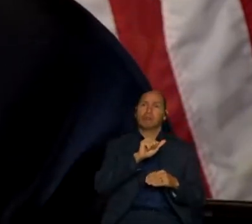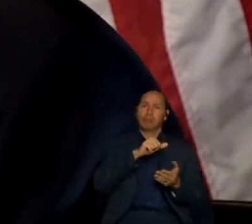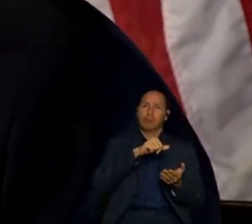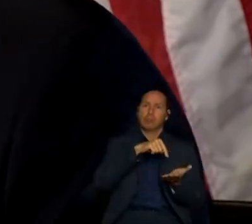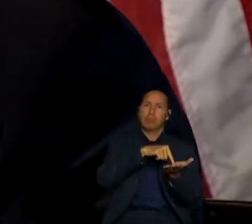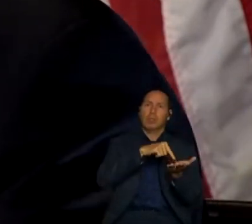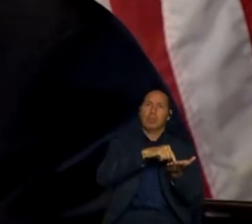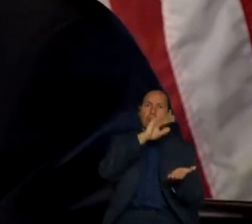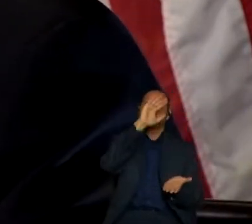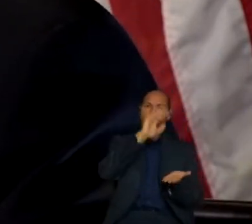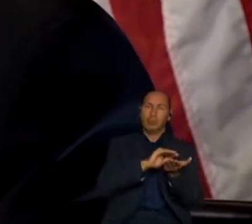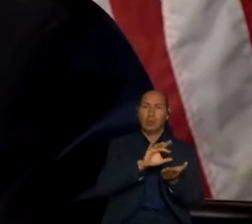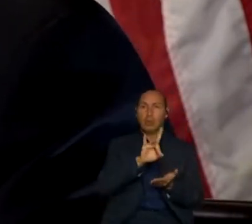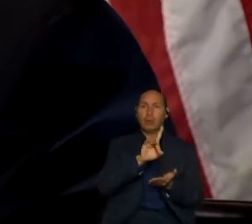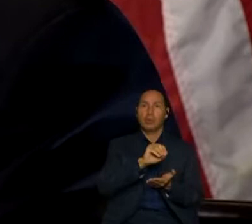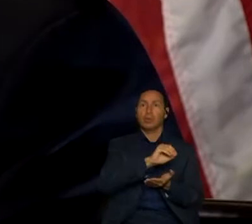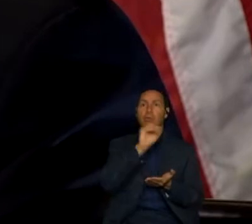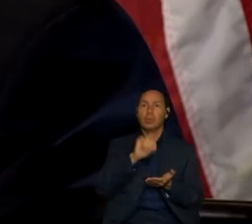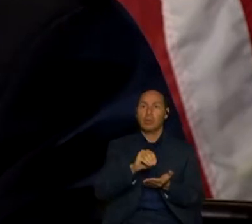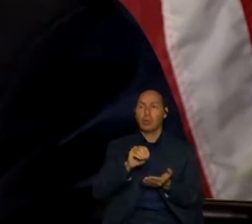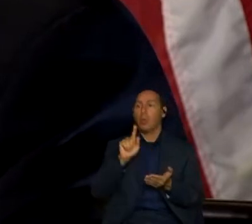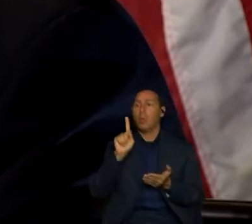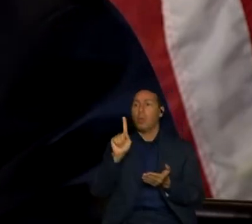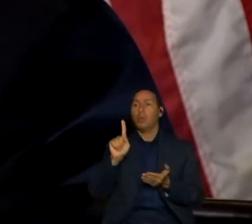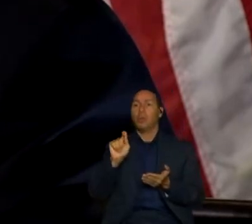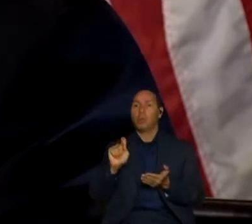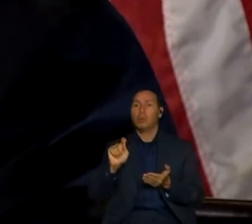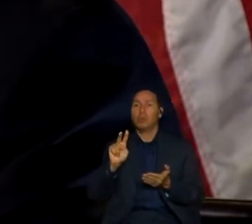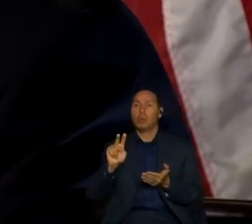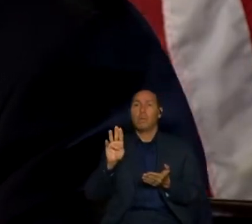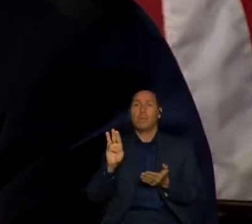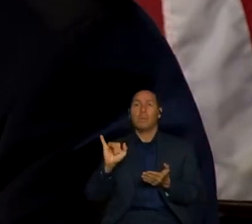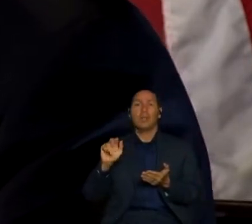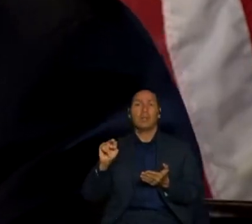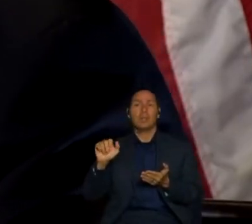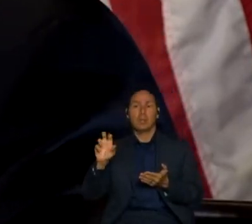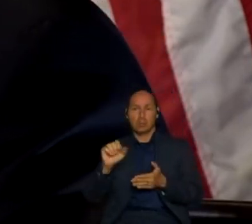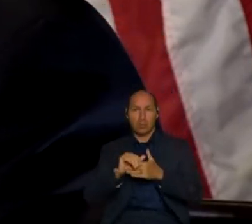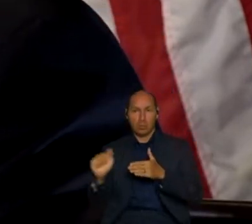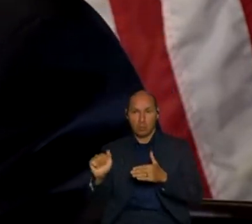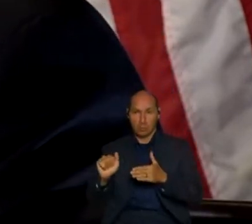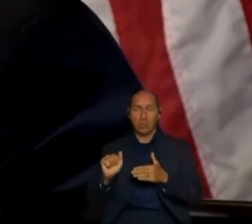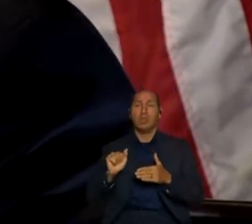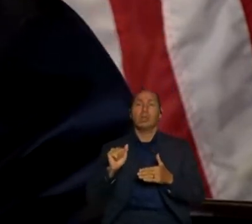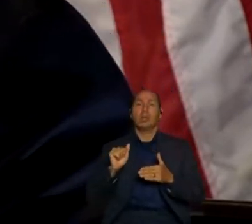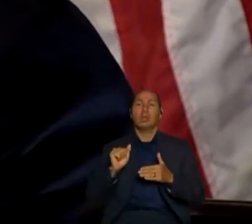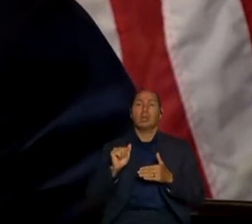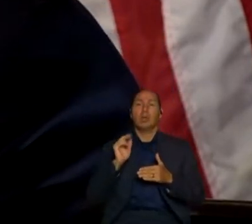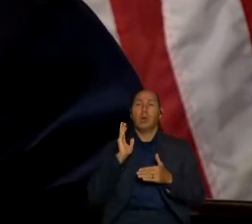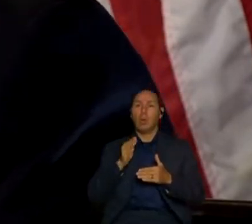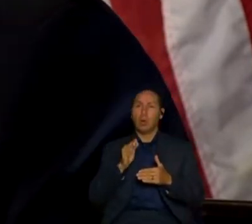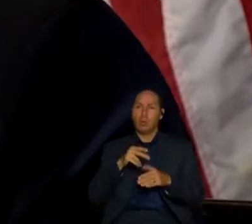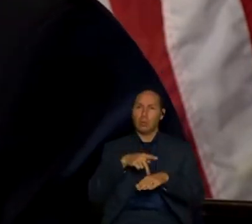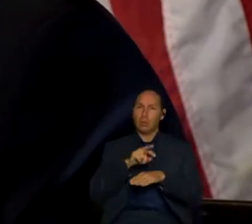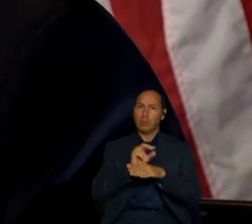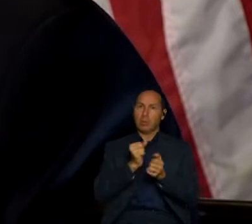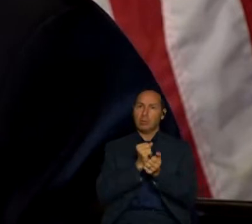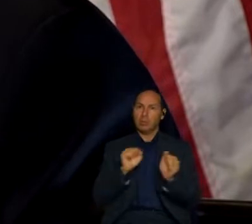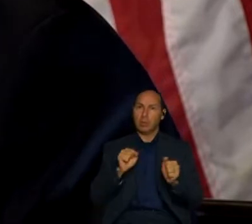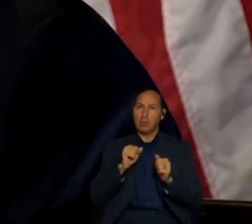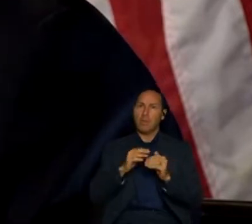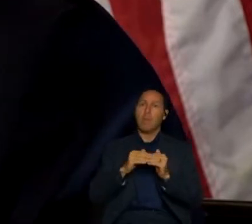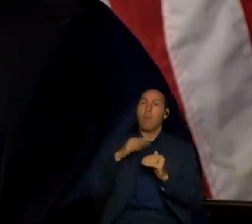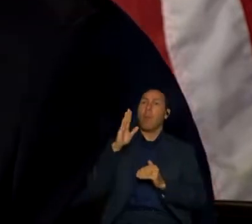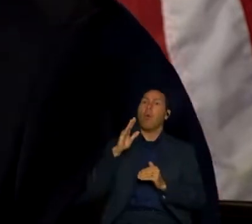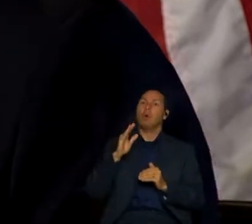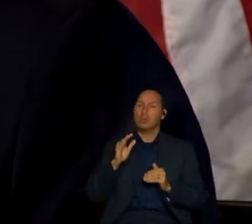than 80% to $1.2 billion and will save Puerto Rico more than $3 billion